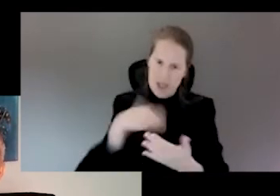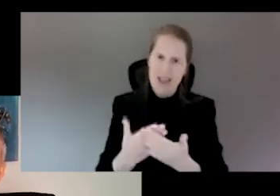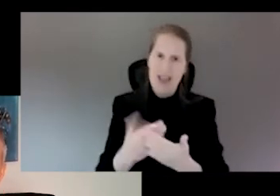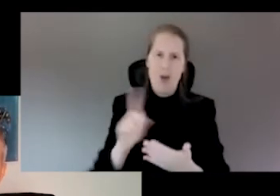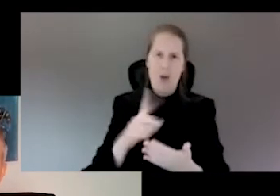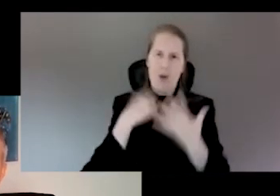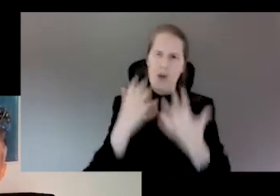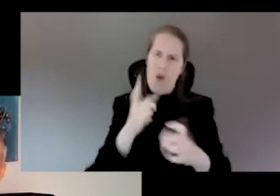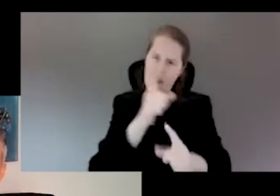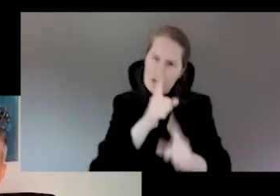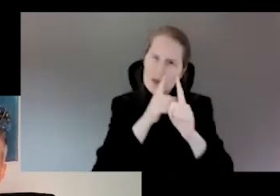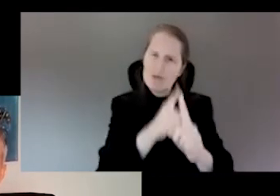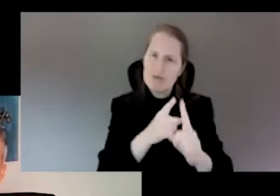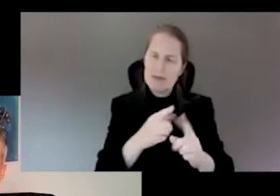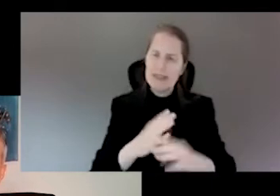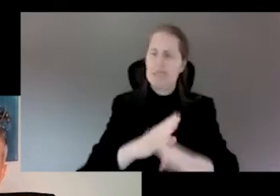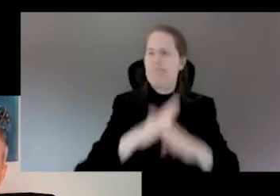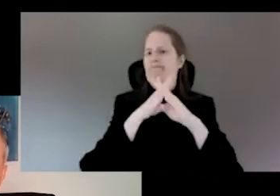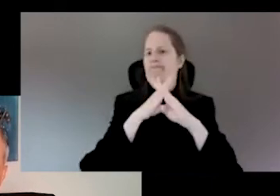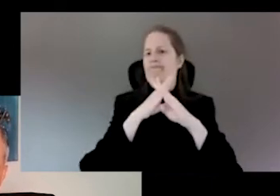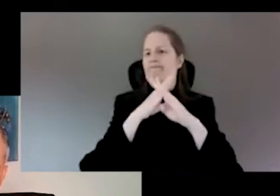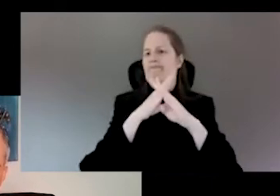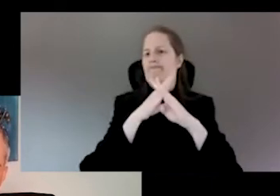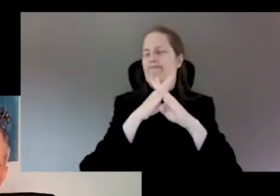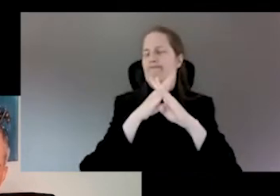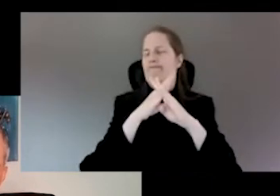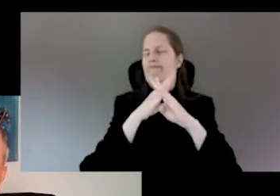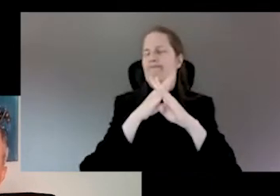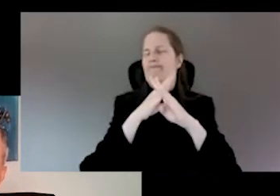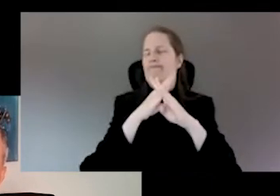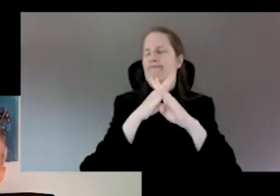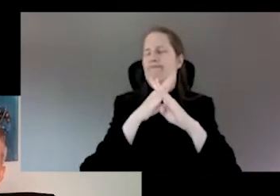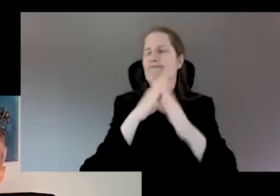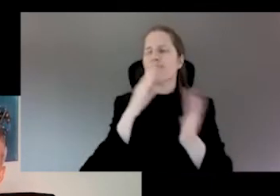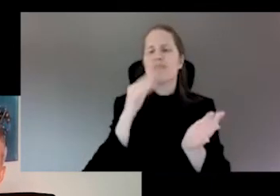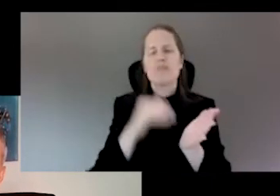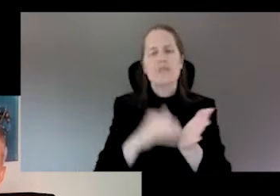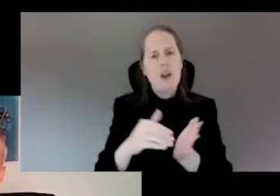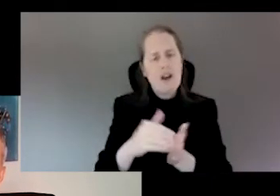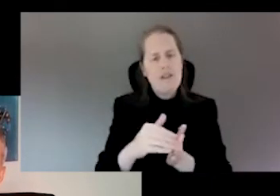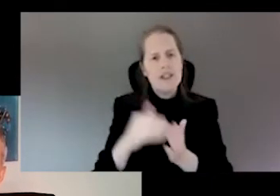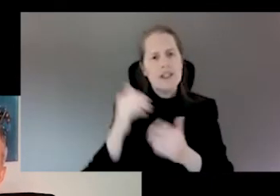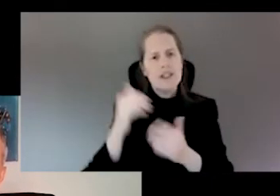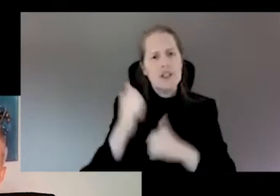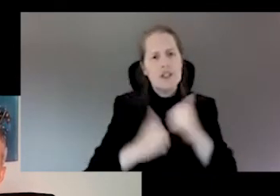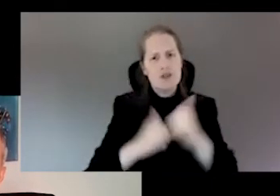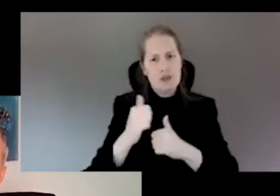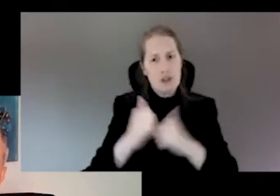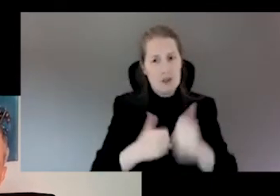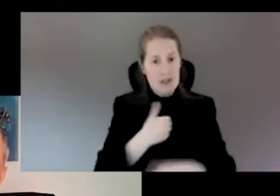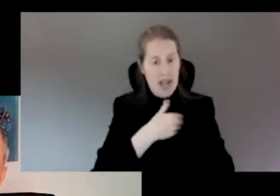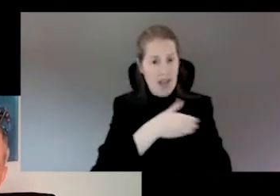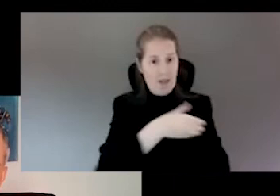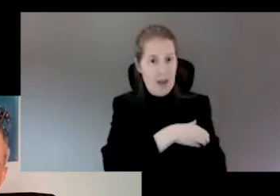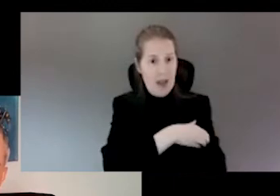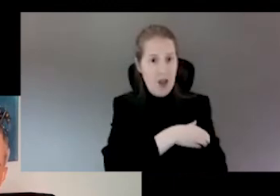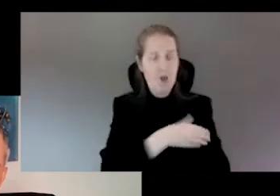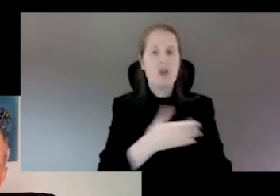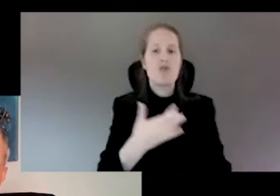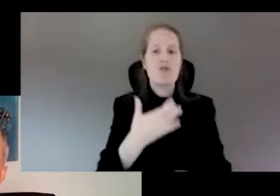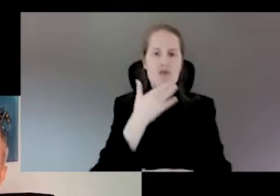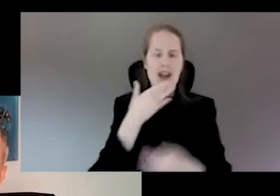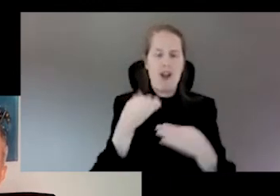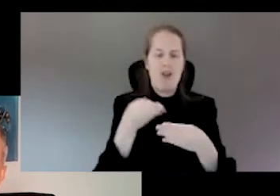what happens is that oftentimes structures that already have power would rather silo it out,